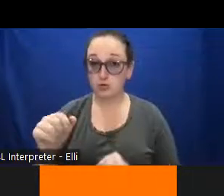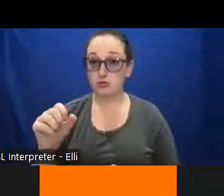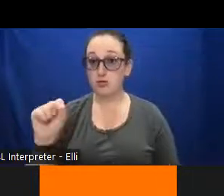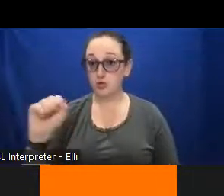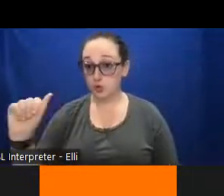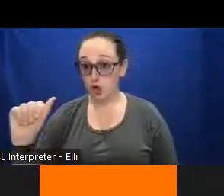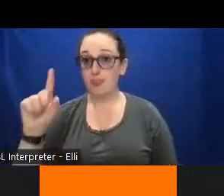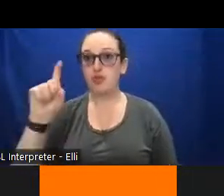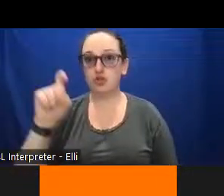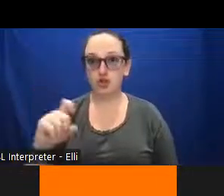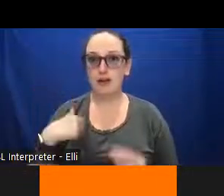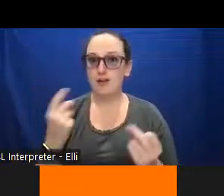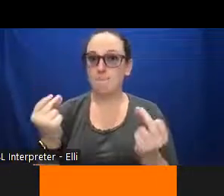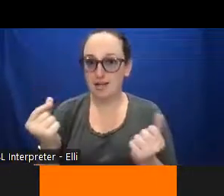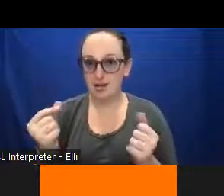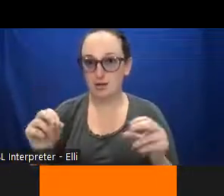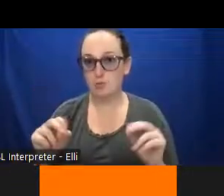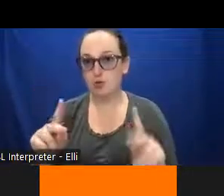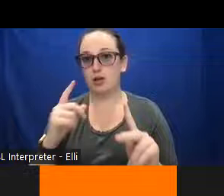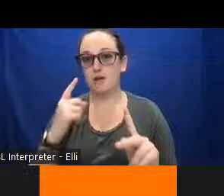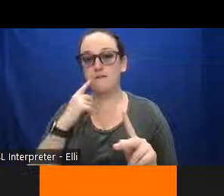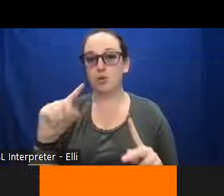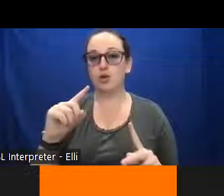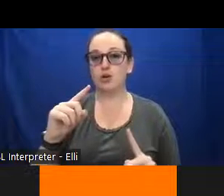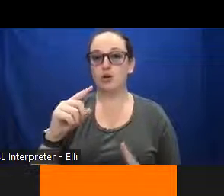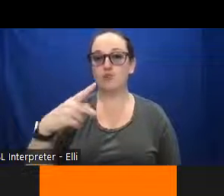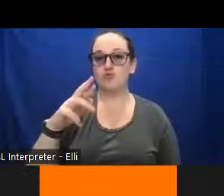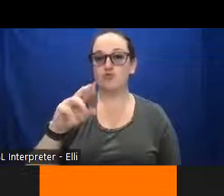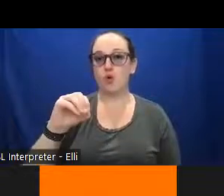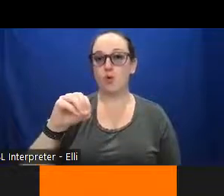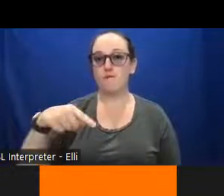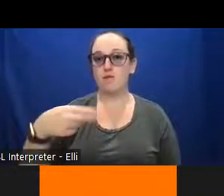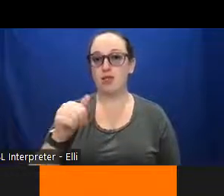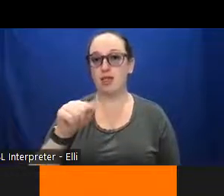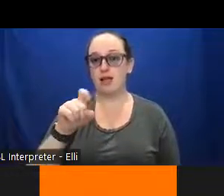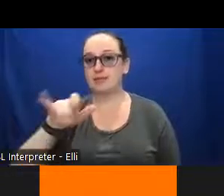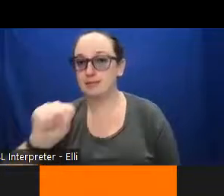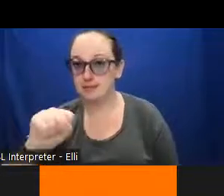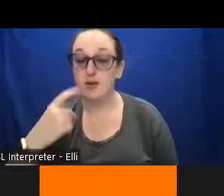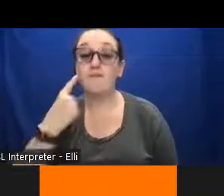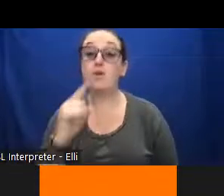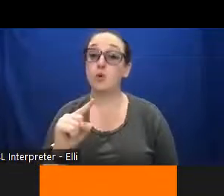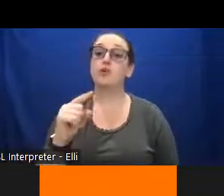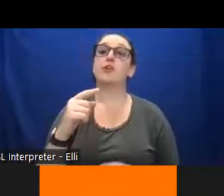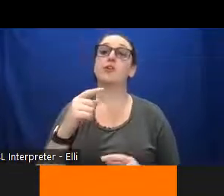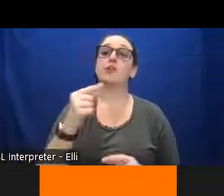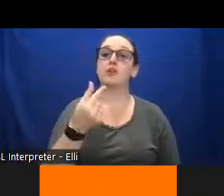the opportunity to prophylactically take antibiotics for infections such as gonorrhea and